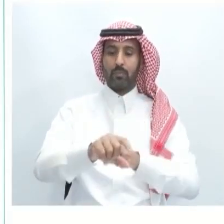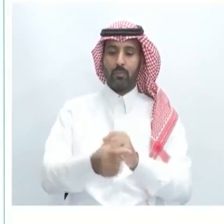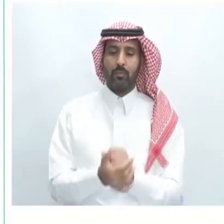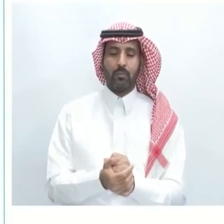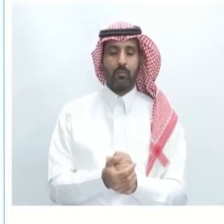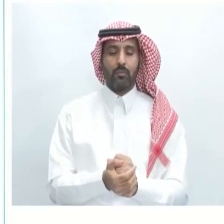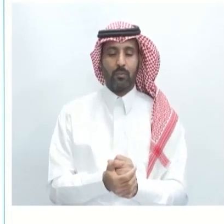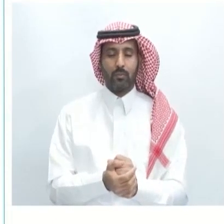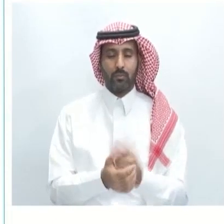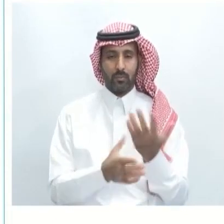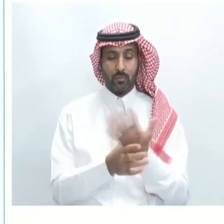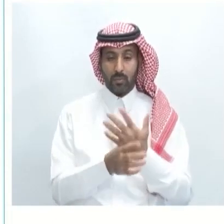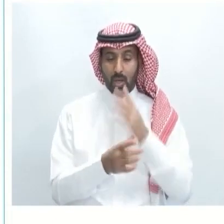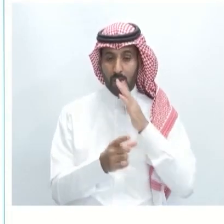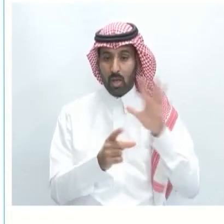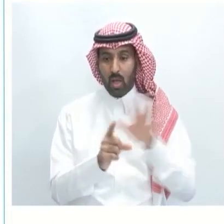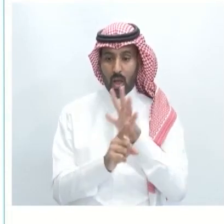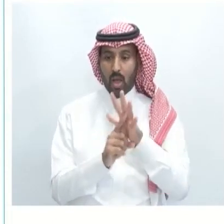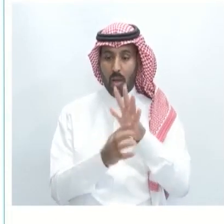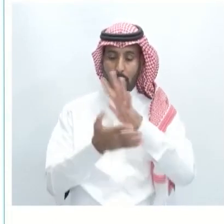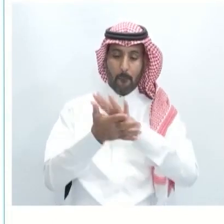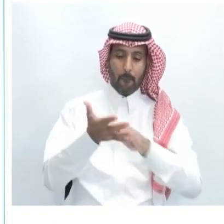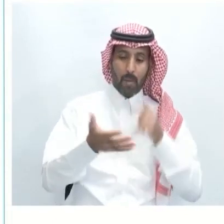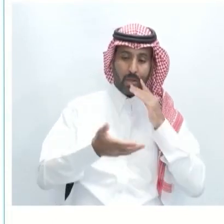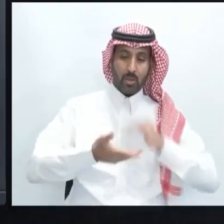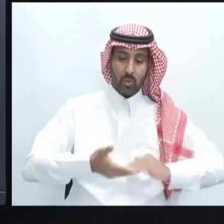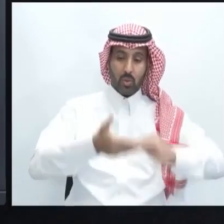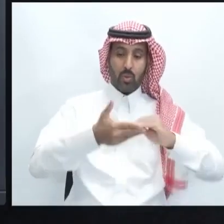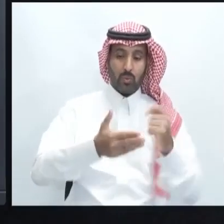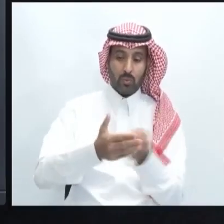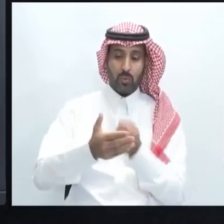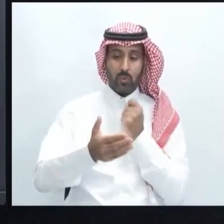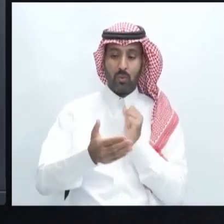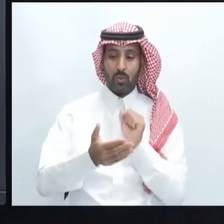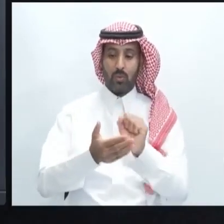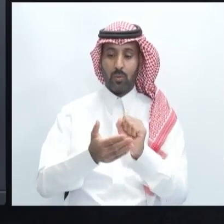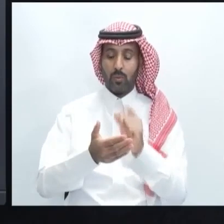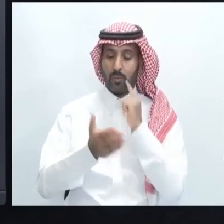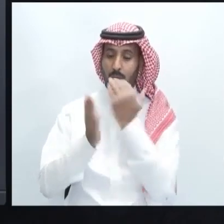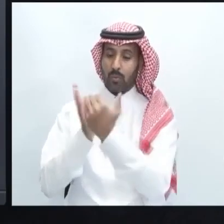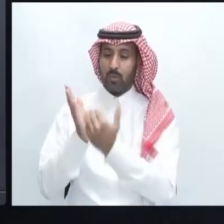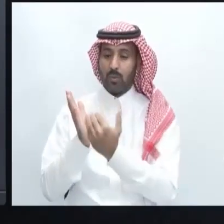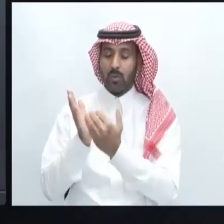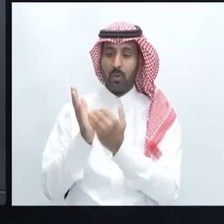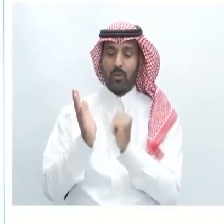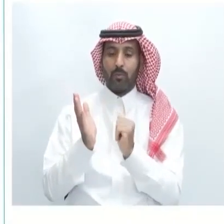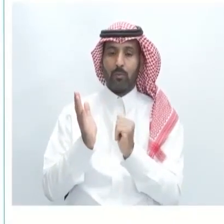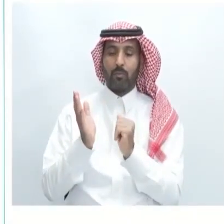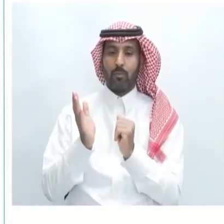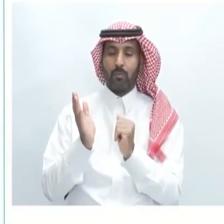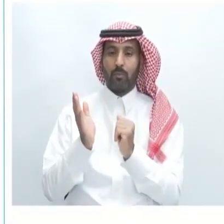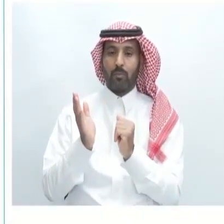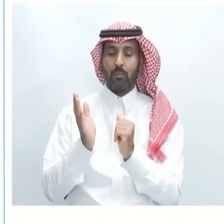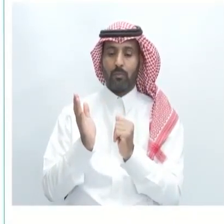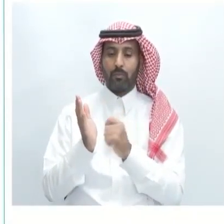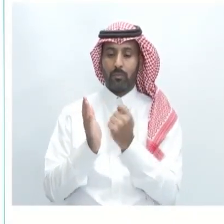example of the cause and effect chart that will help you to write your own essay. For example, here, this is